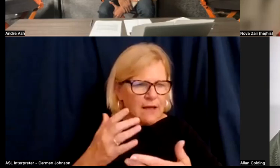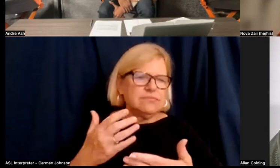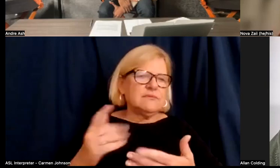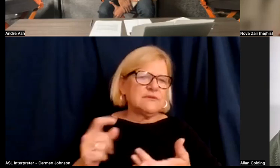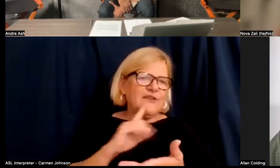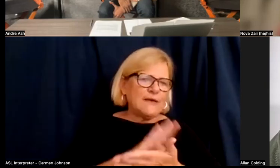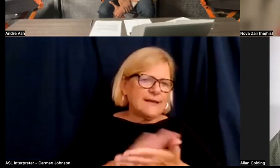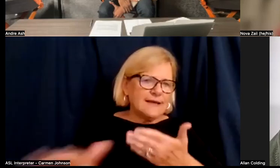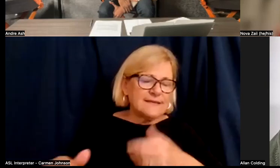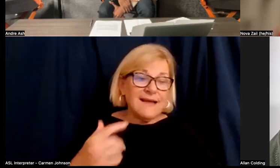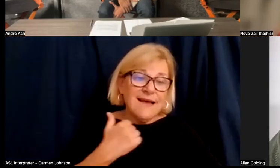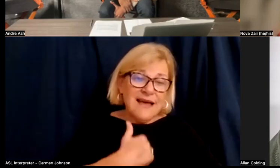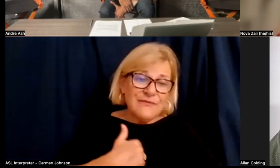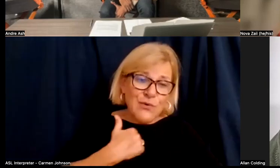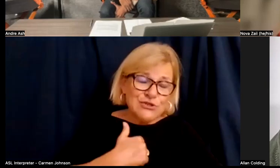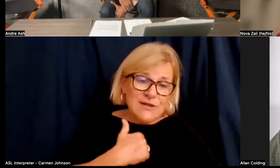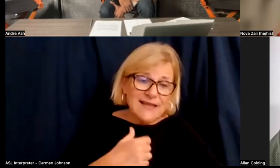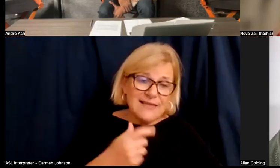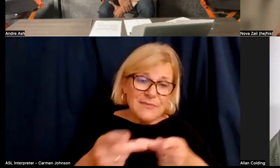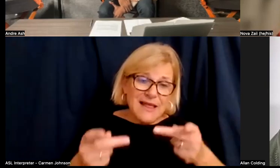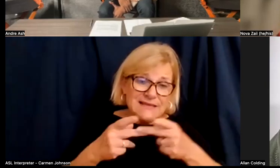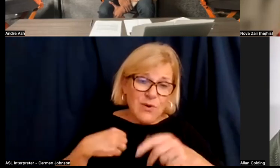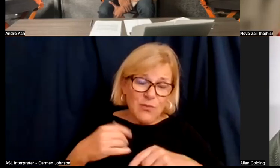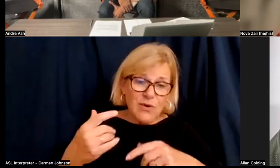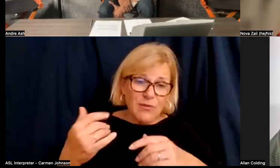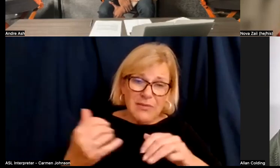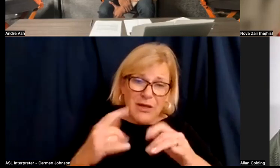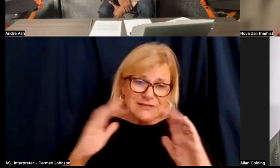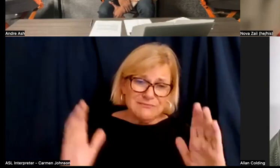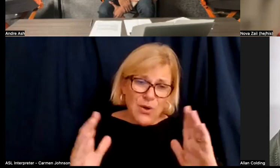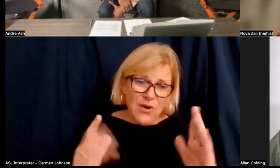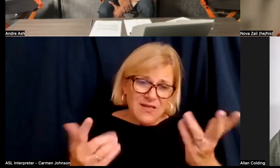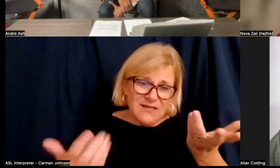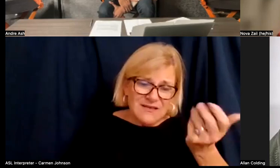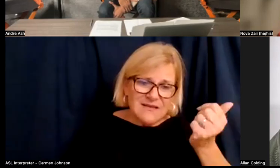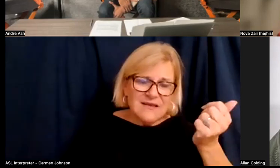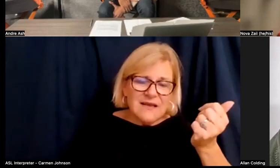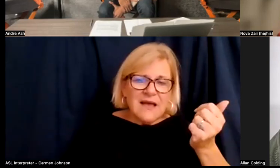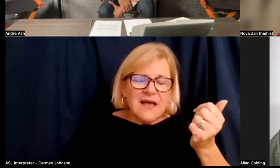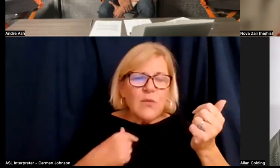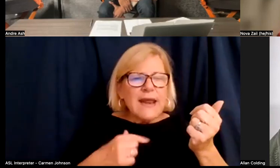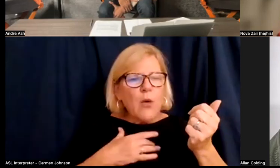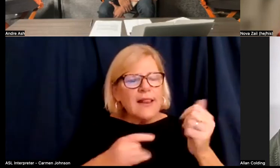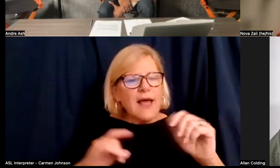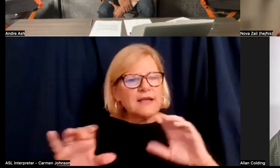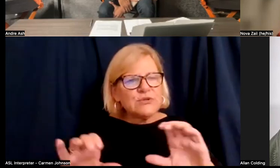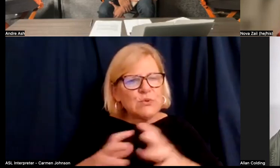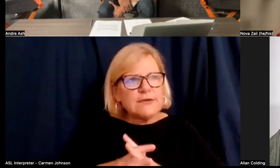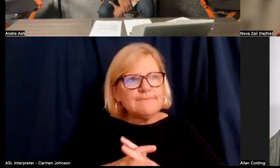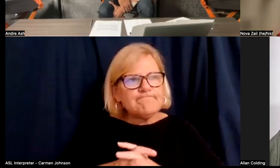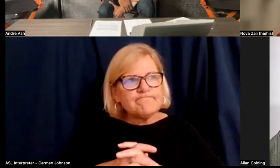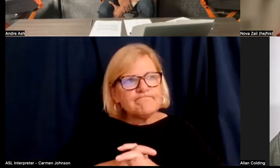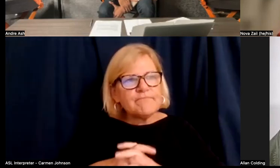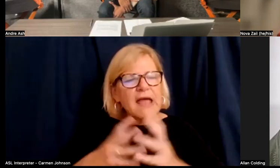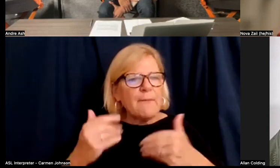nice. Unfortunately, the venue that we were playing in was very small. And what I would like to do is, I'm in the